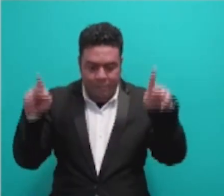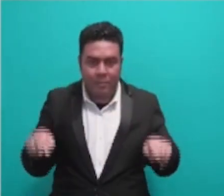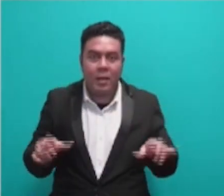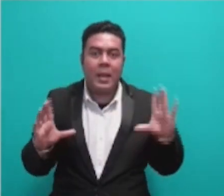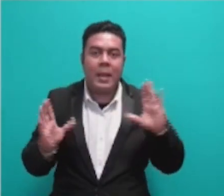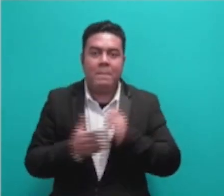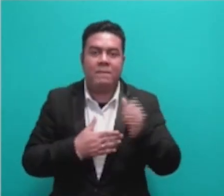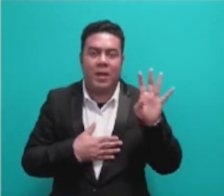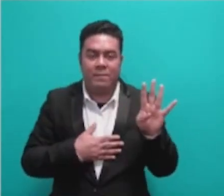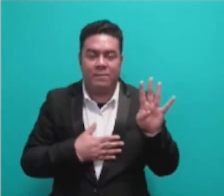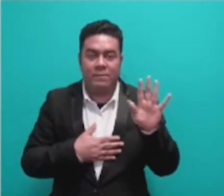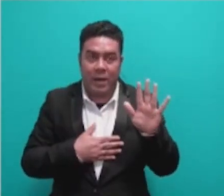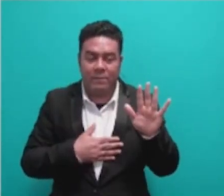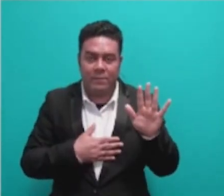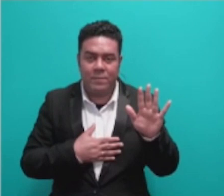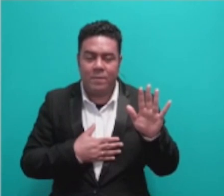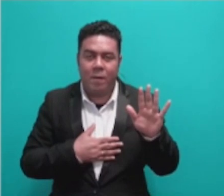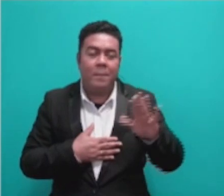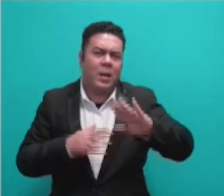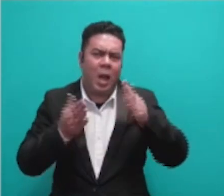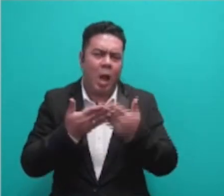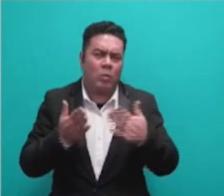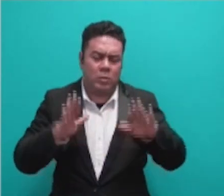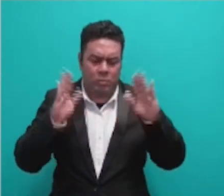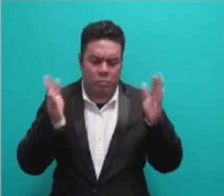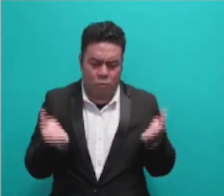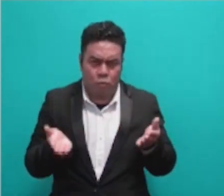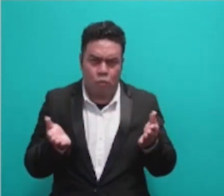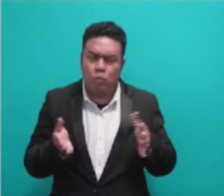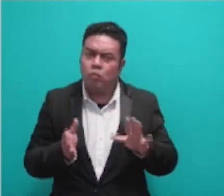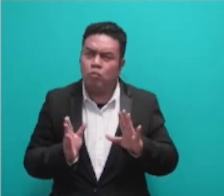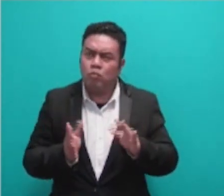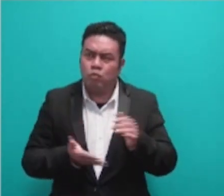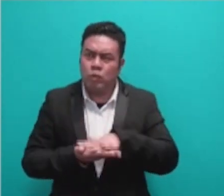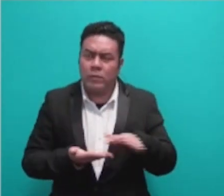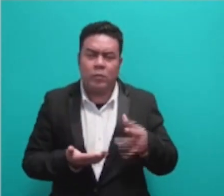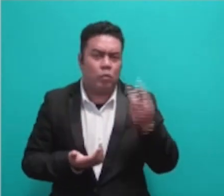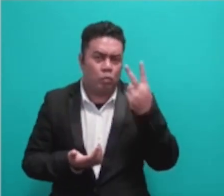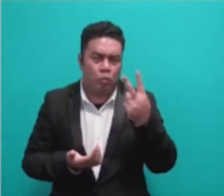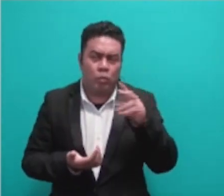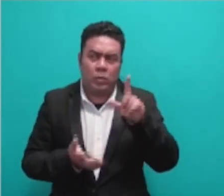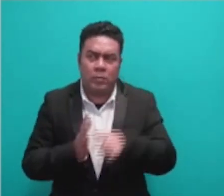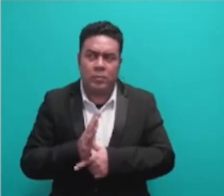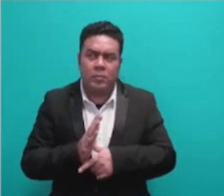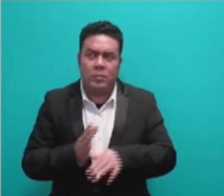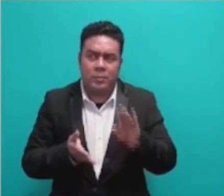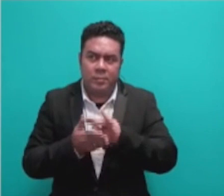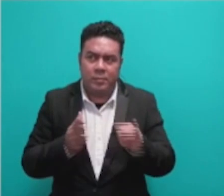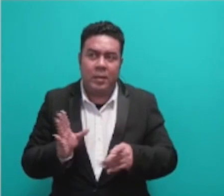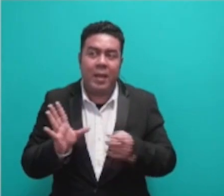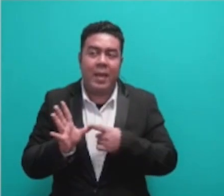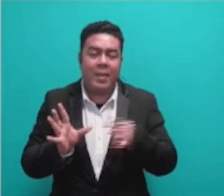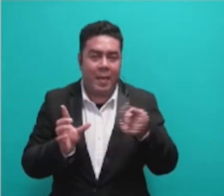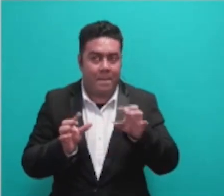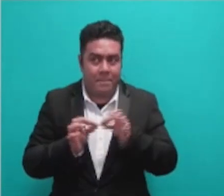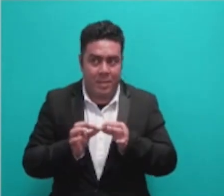5. But how it is drafted here, it only refers to 2 occasions. That's in the subsection A and B